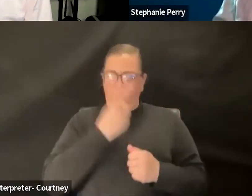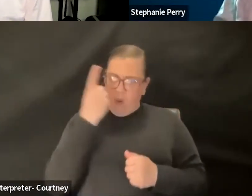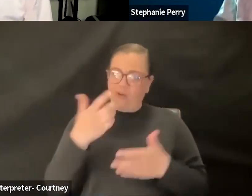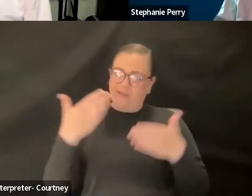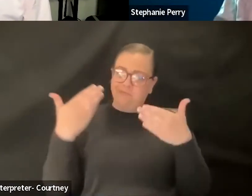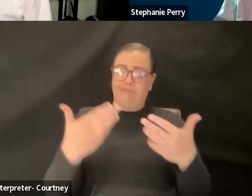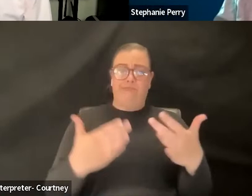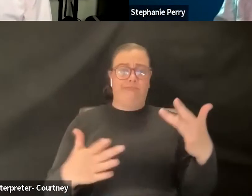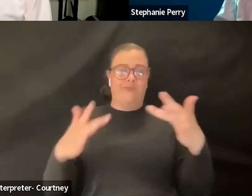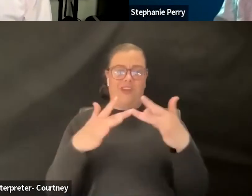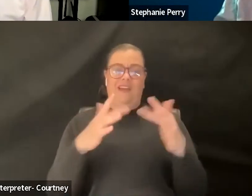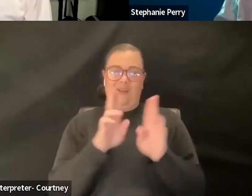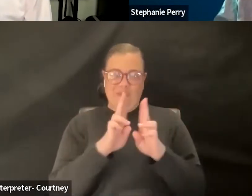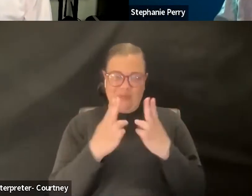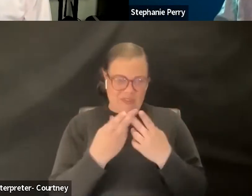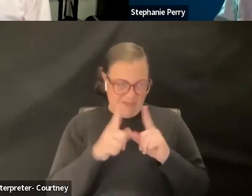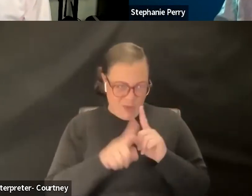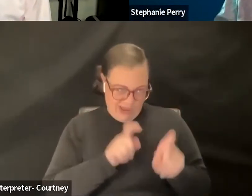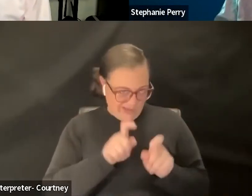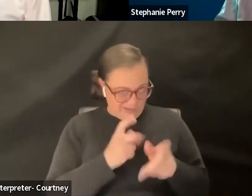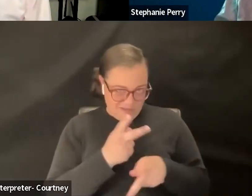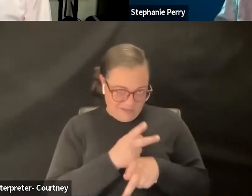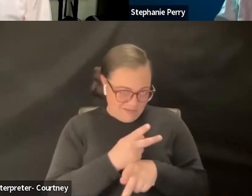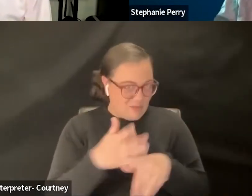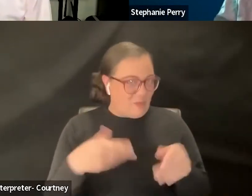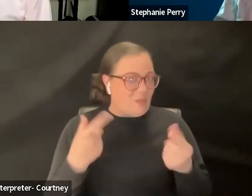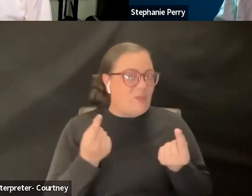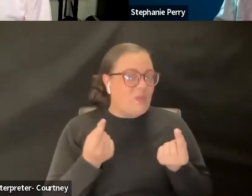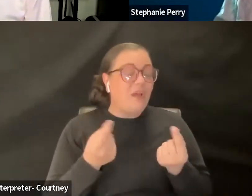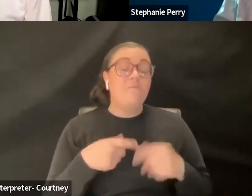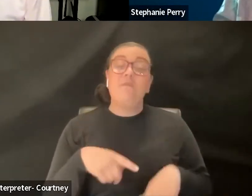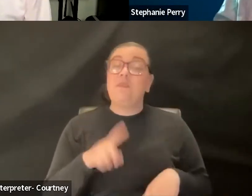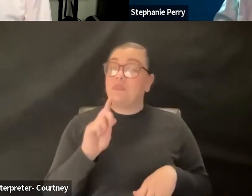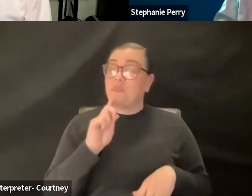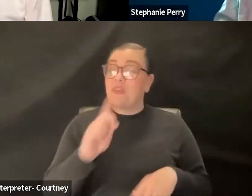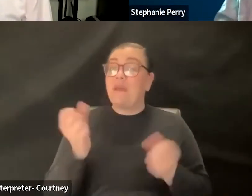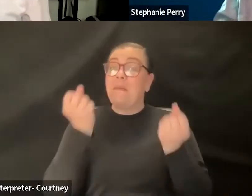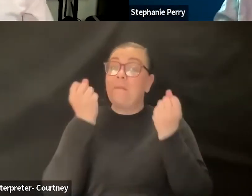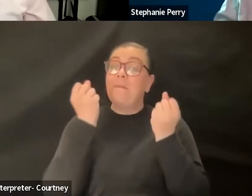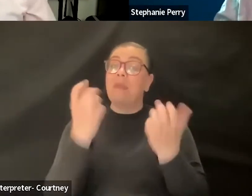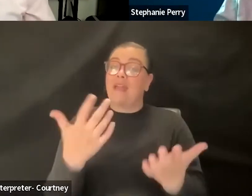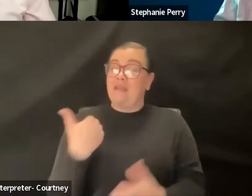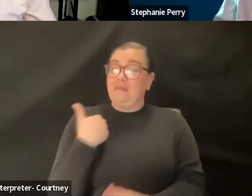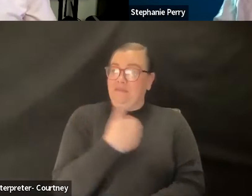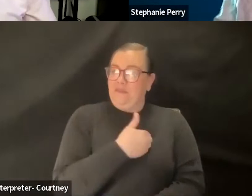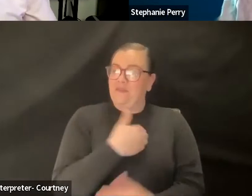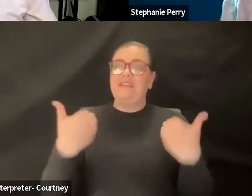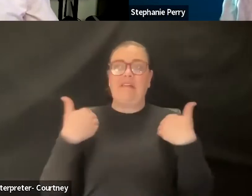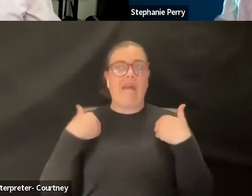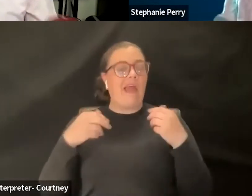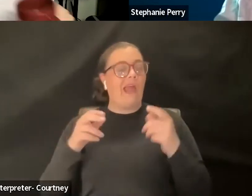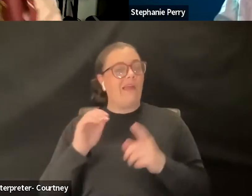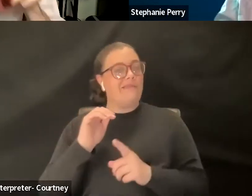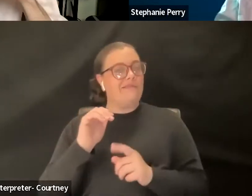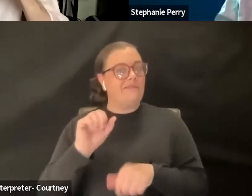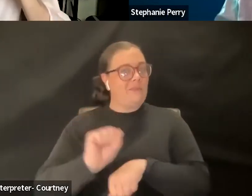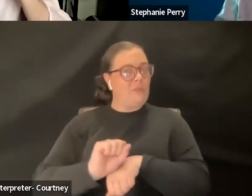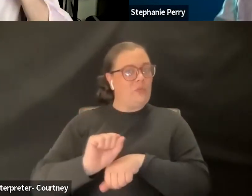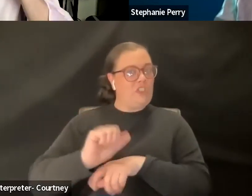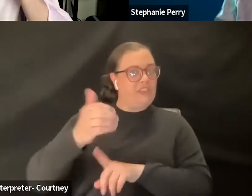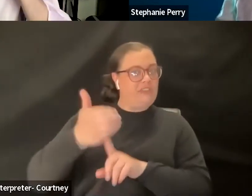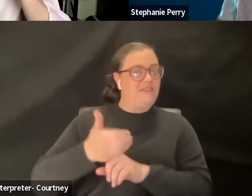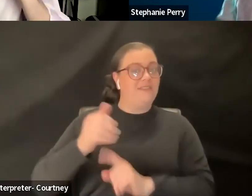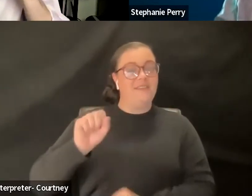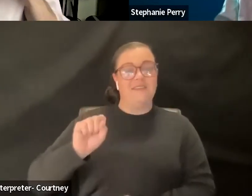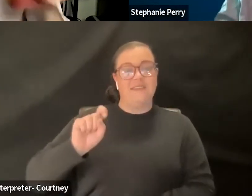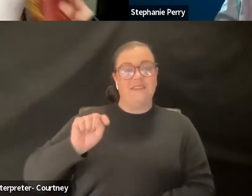presentation, we have many members who have a stage name. And often when you sign your voucher, it reflects